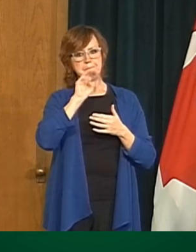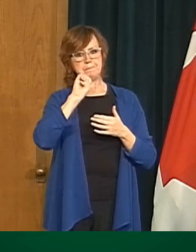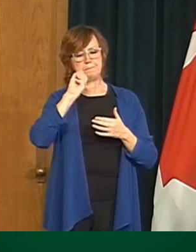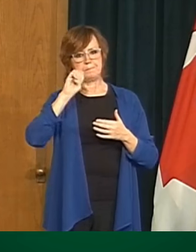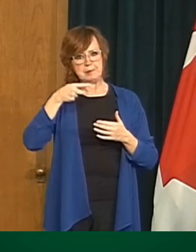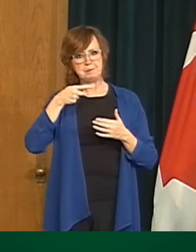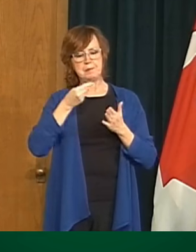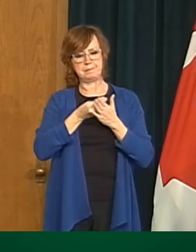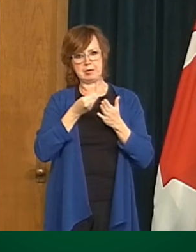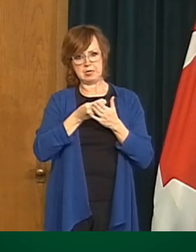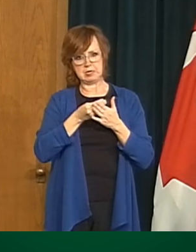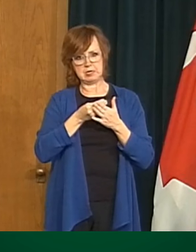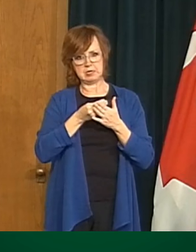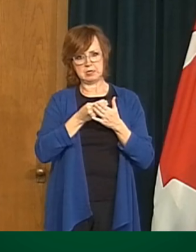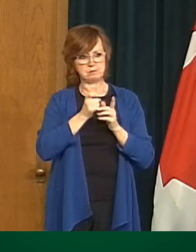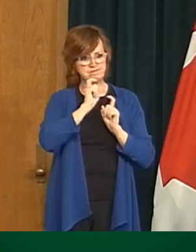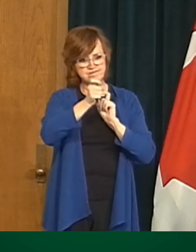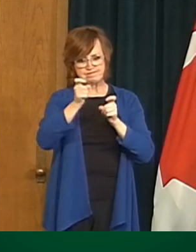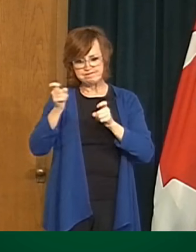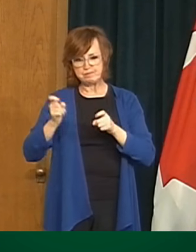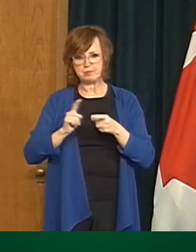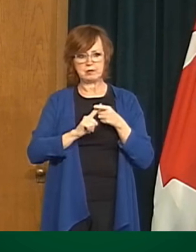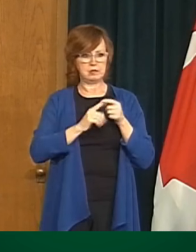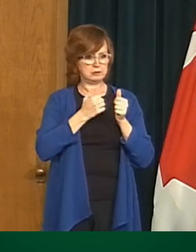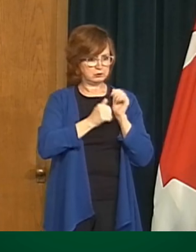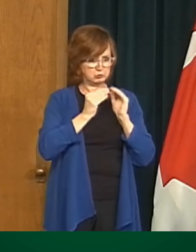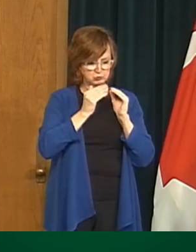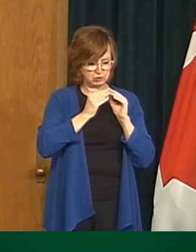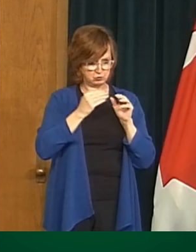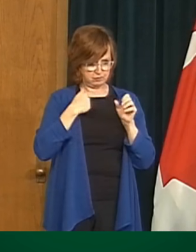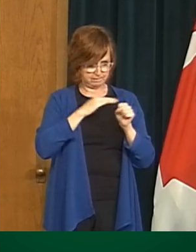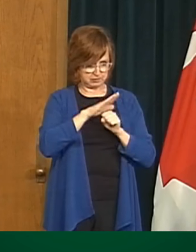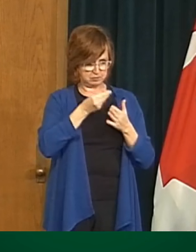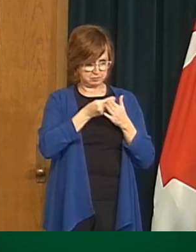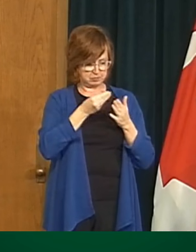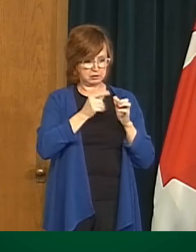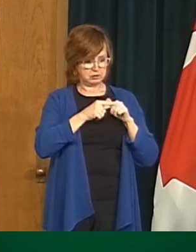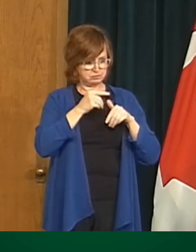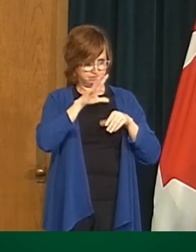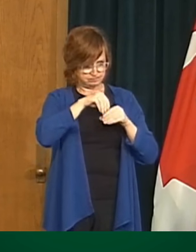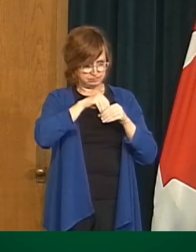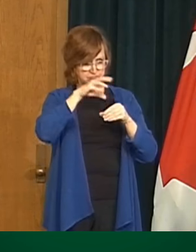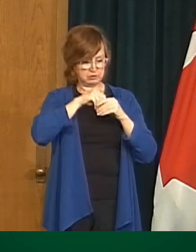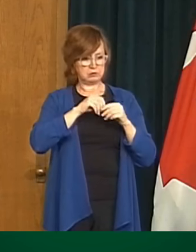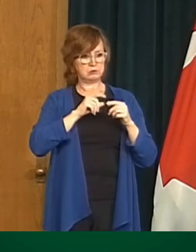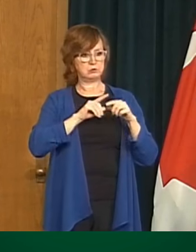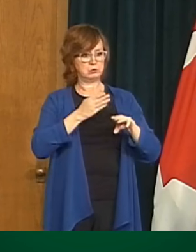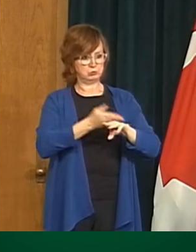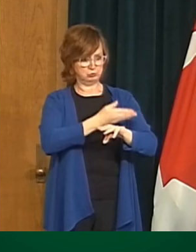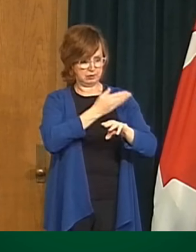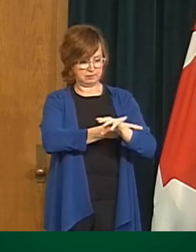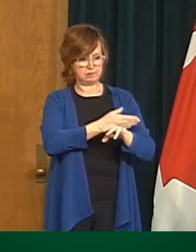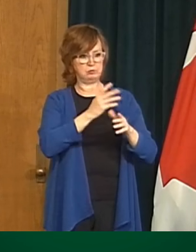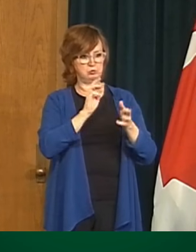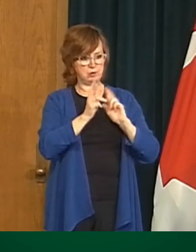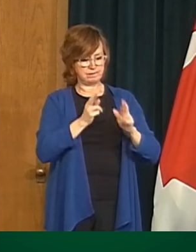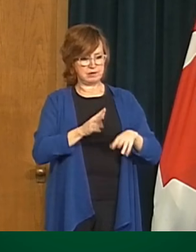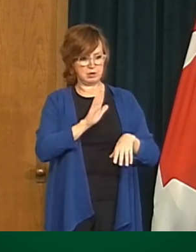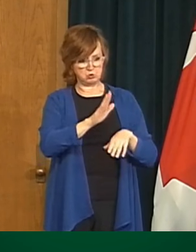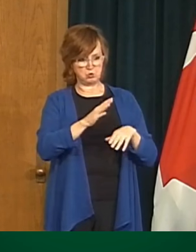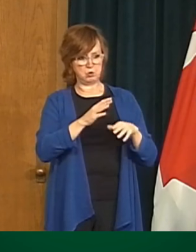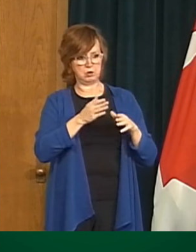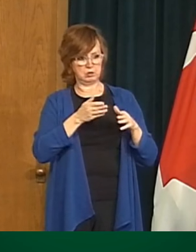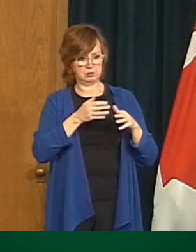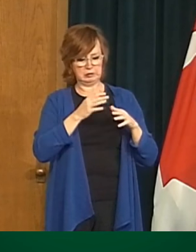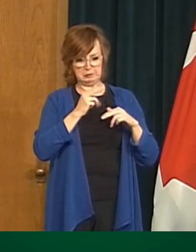municipalities have the capital dollars available so that they can participate in infrastructure projects that are vital